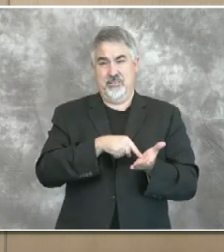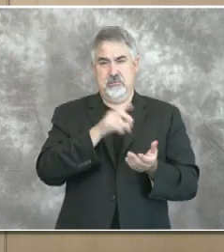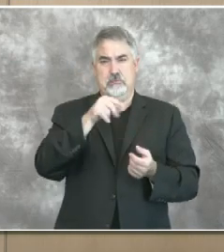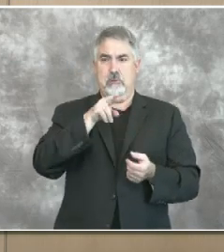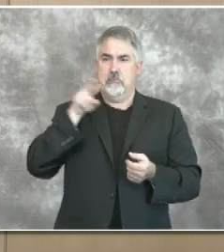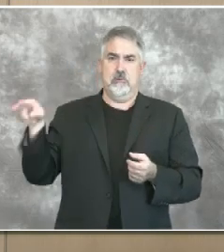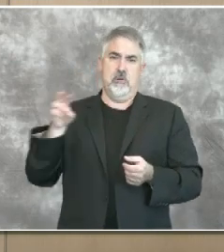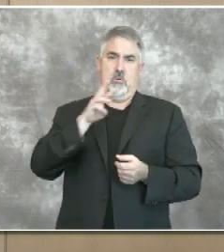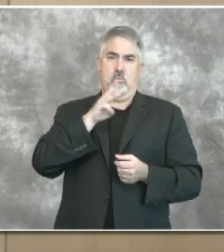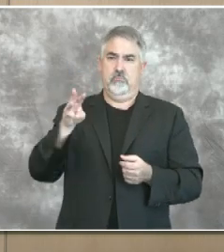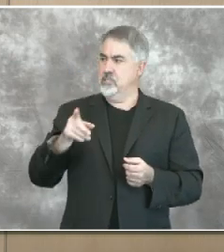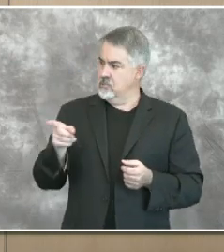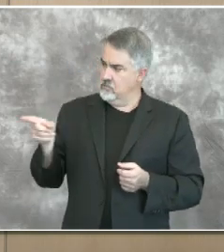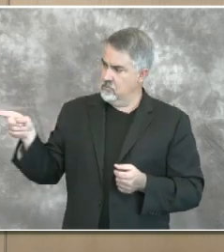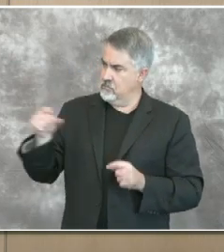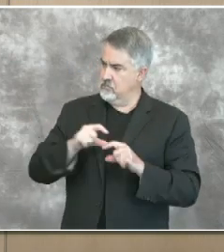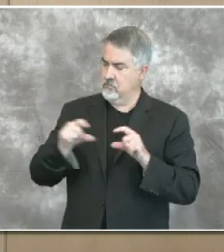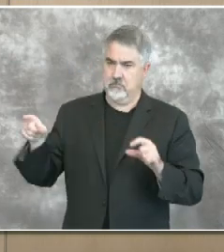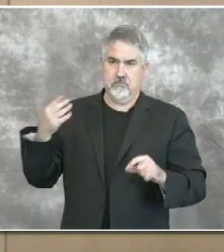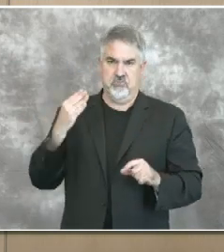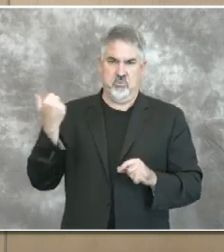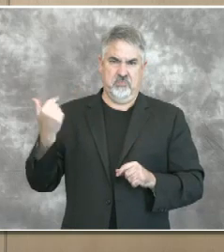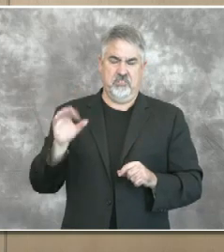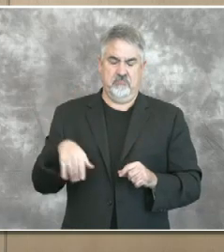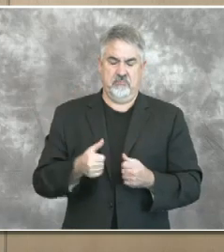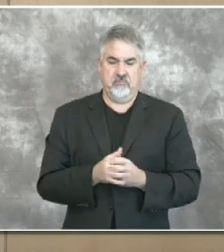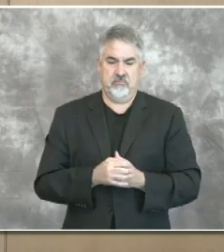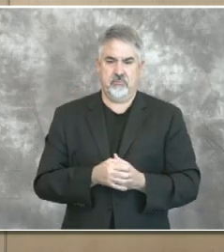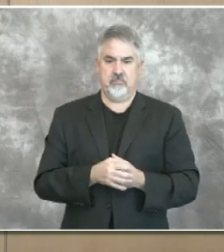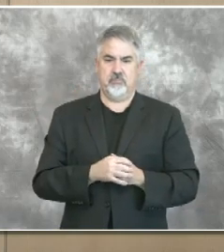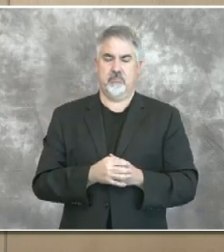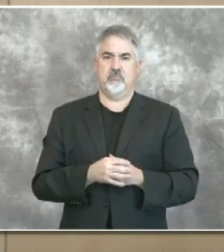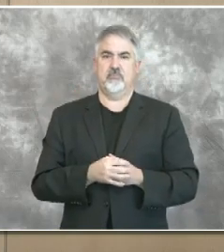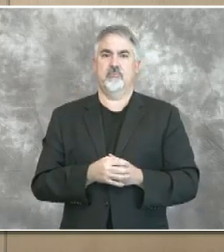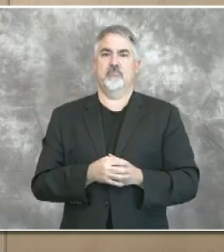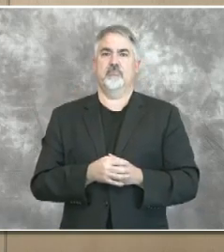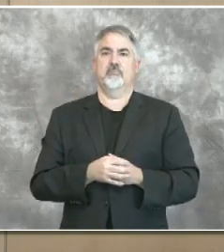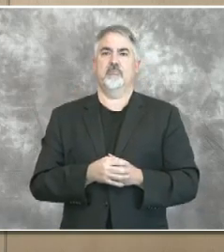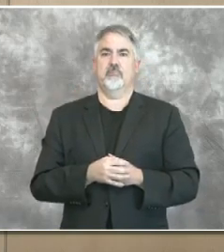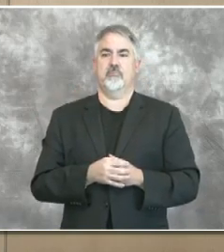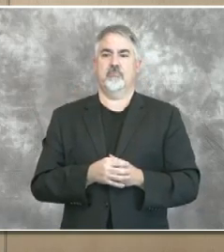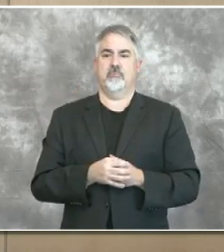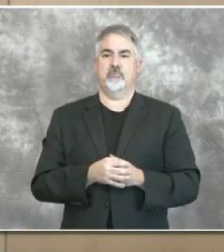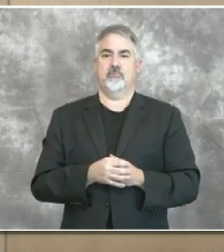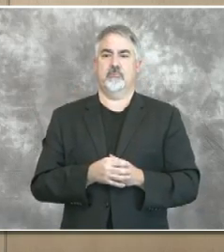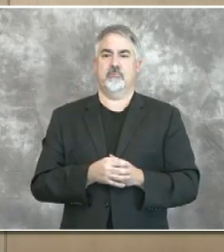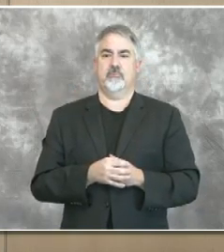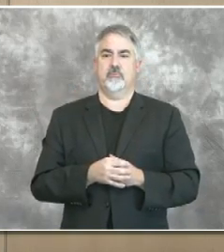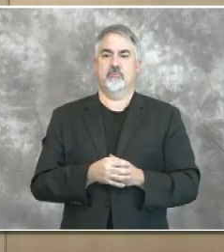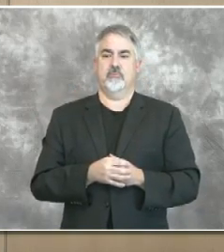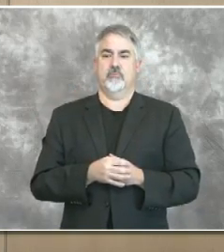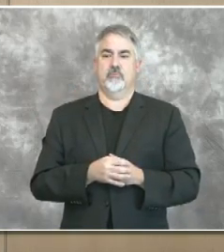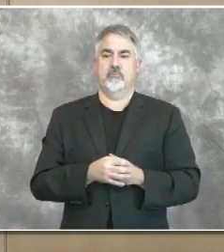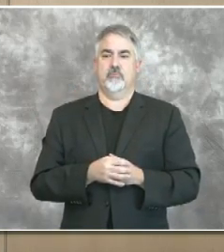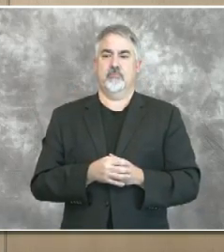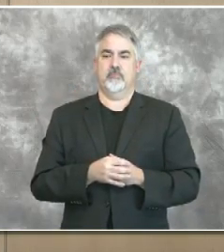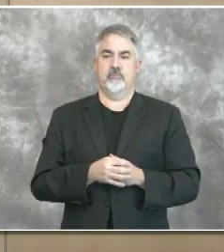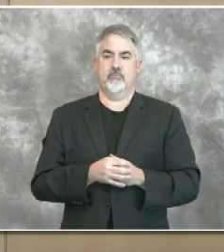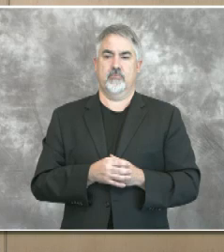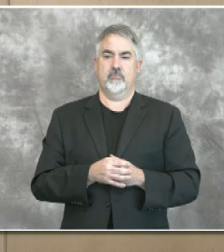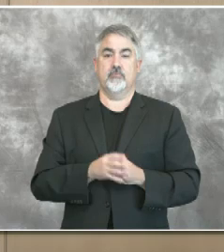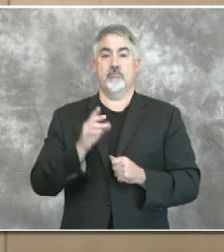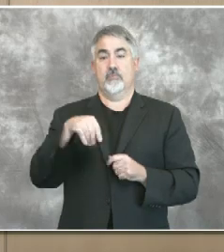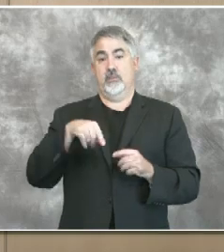the placard here in front of me. Regarding outbreaks in congregate and community settings today, we are